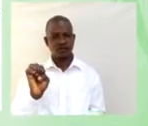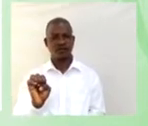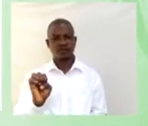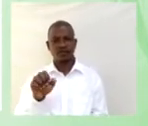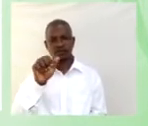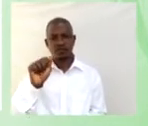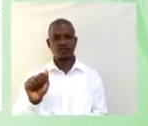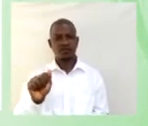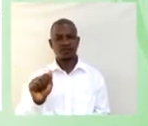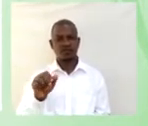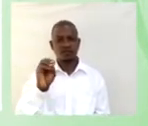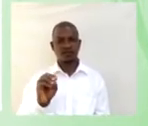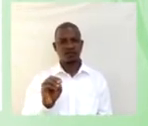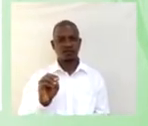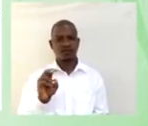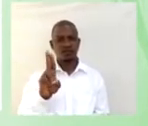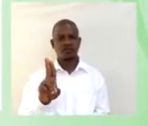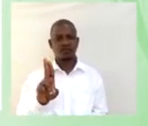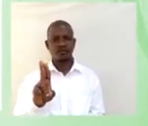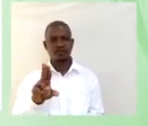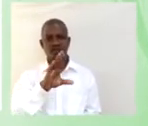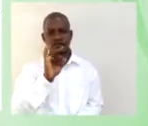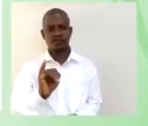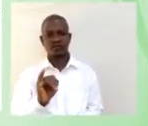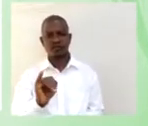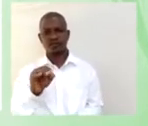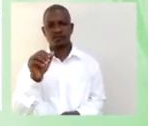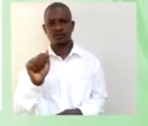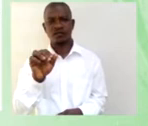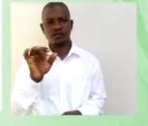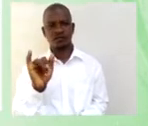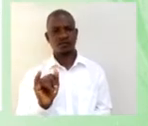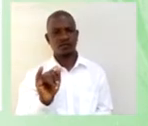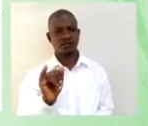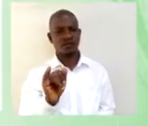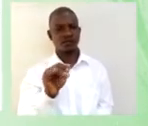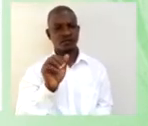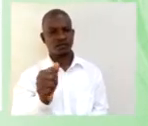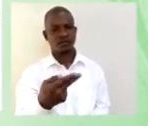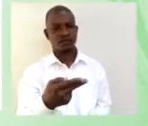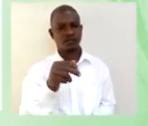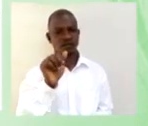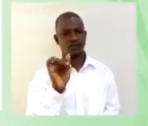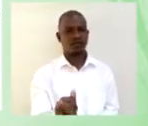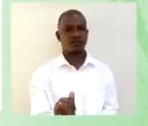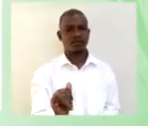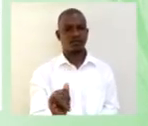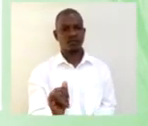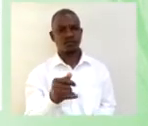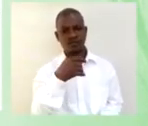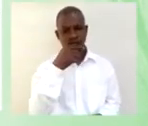E, A, O, U, I, A, Y, H,